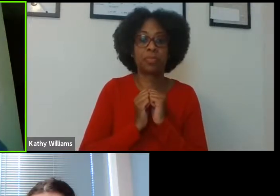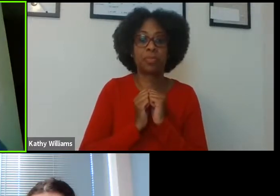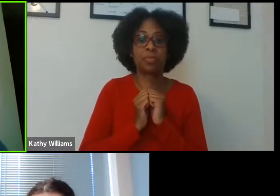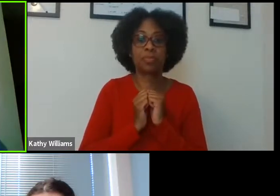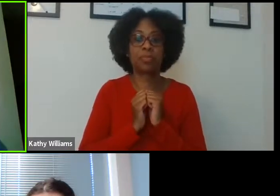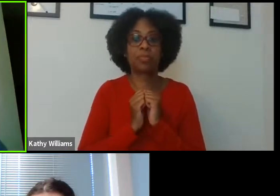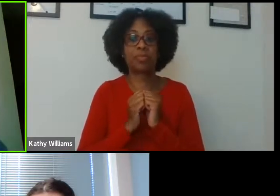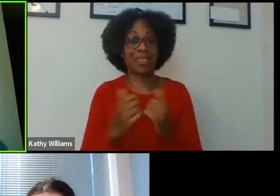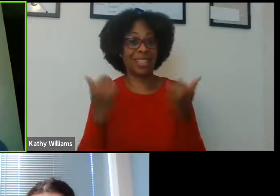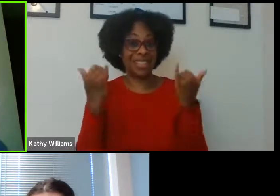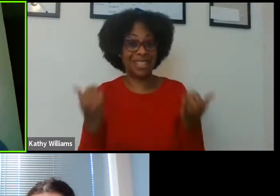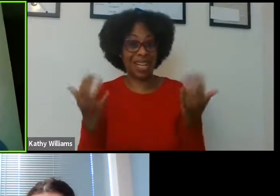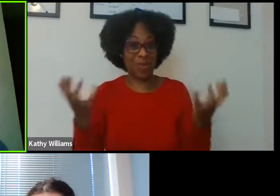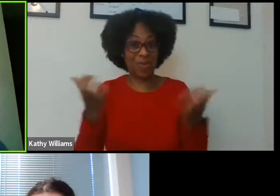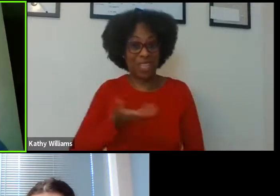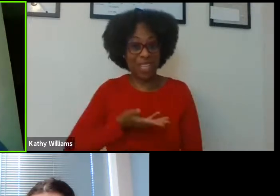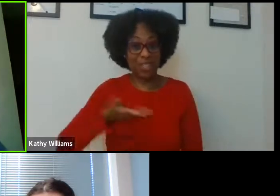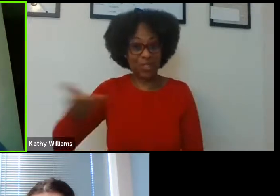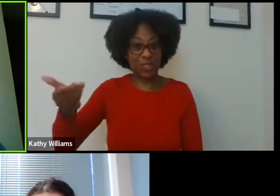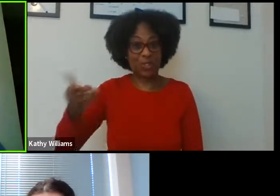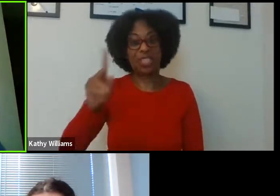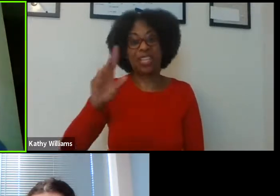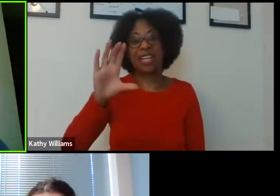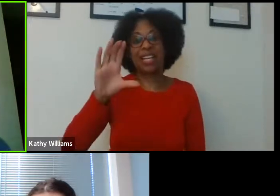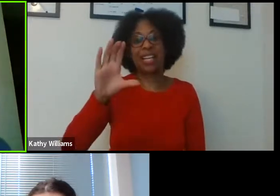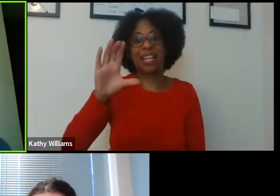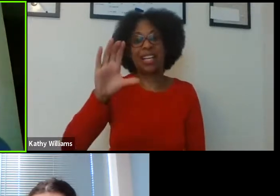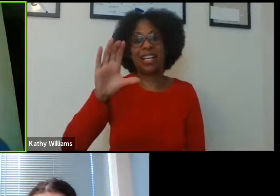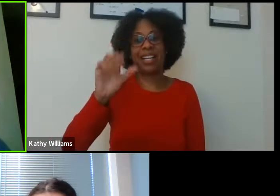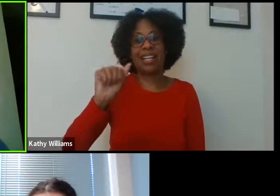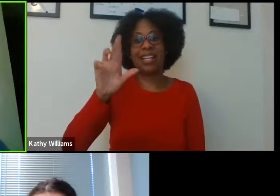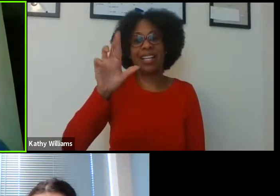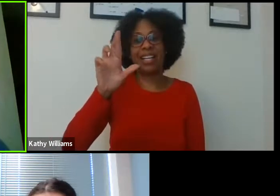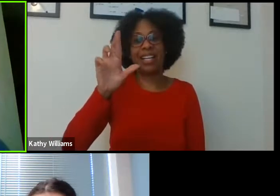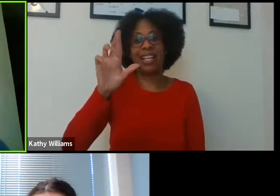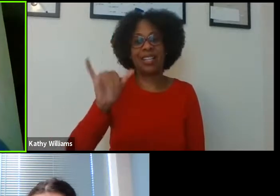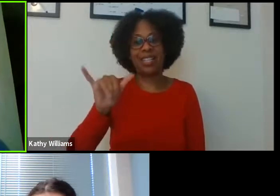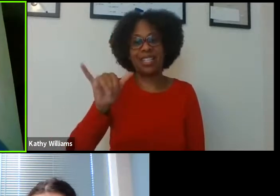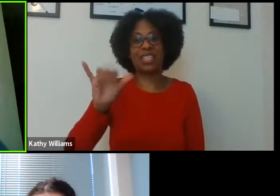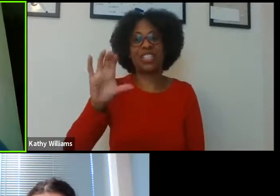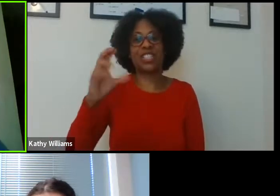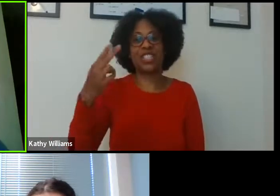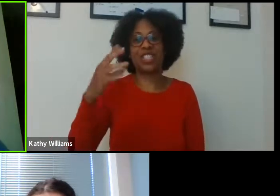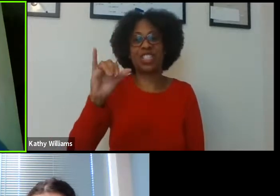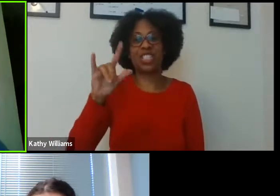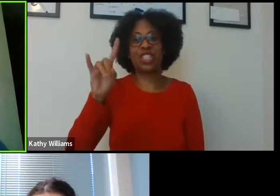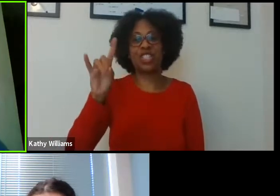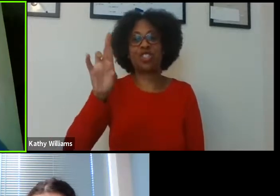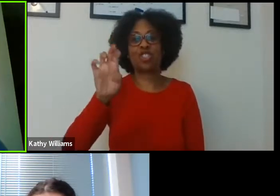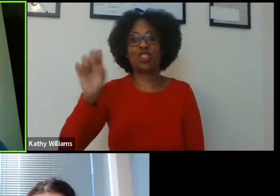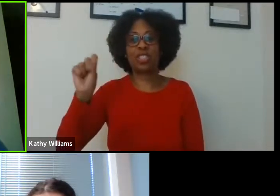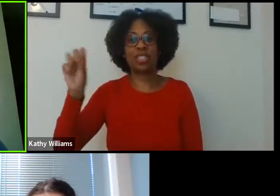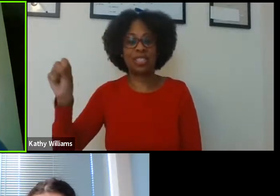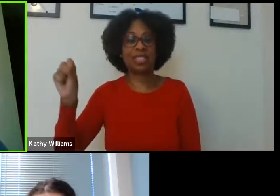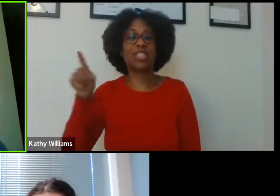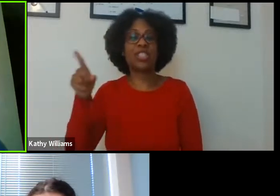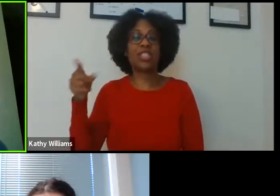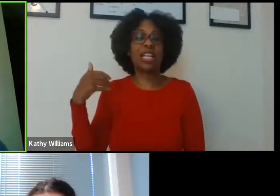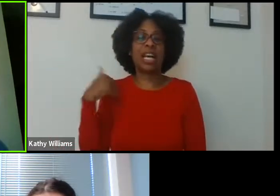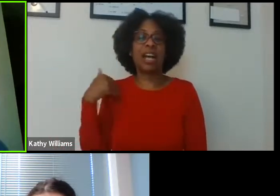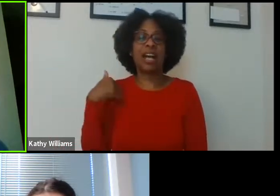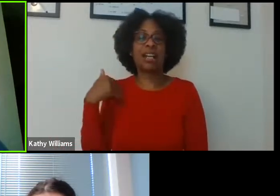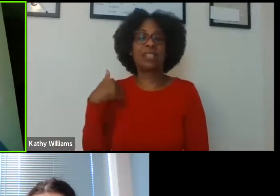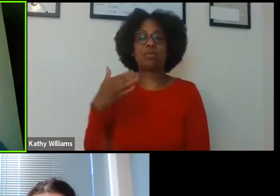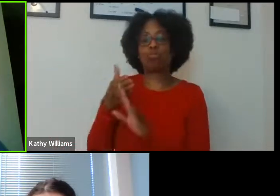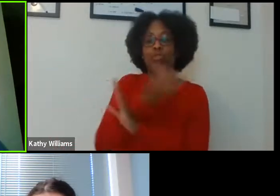Now I would like to introduce to you Carrie Chilton, who has provided a pre-recorded session. Carrie is one of